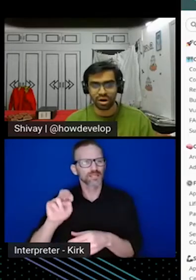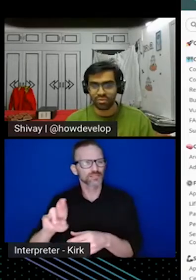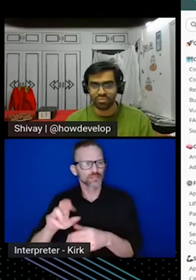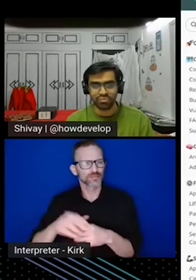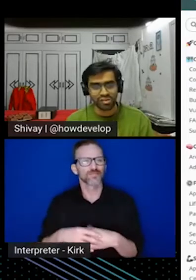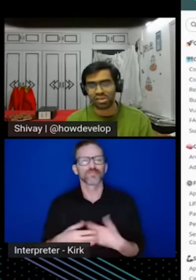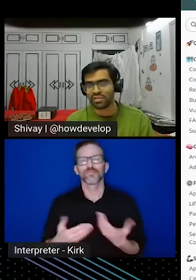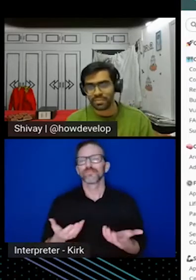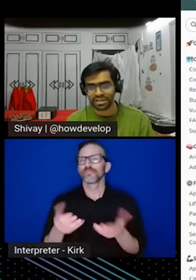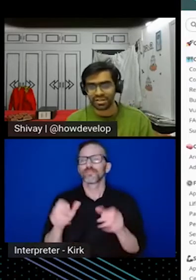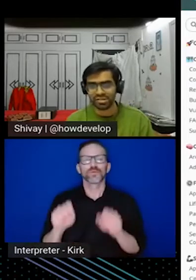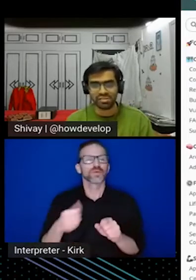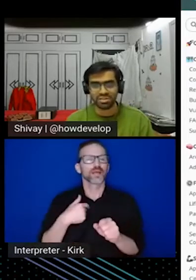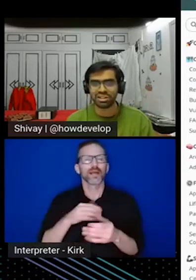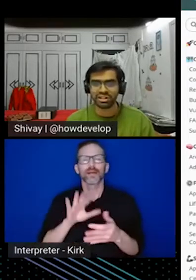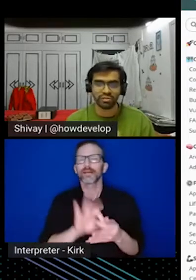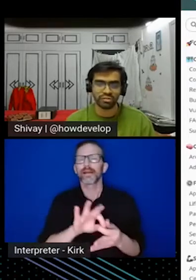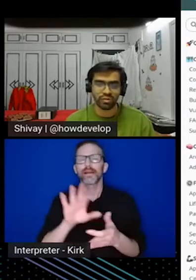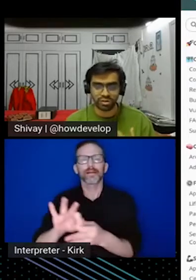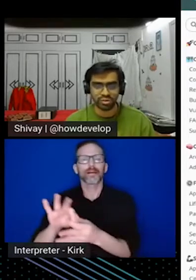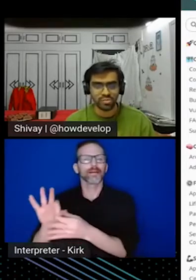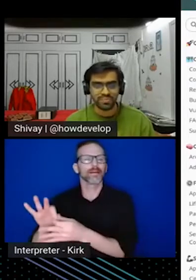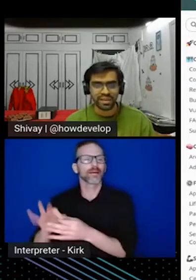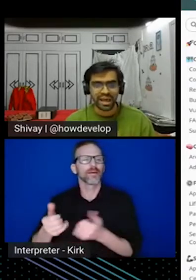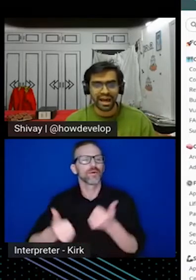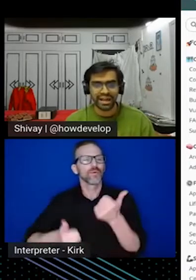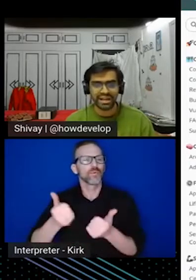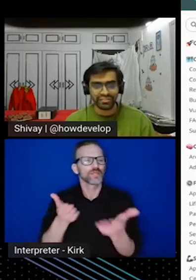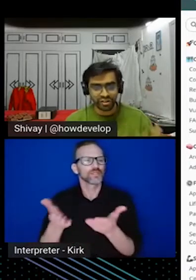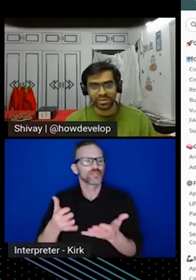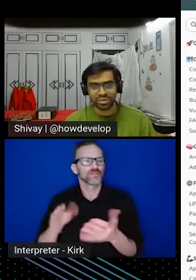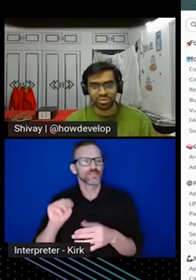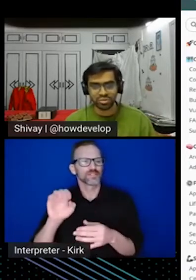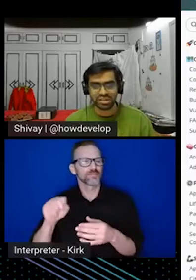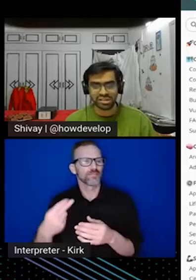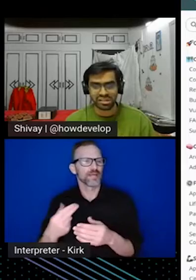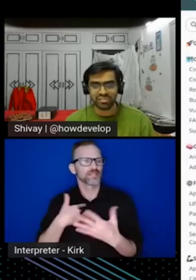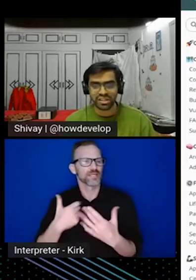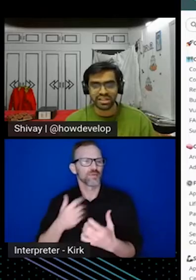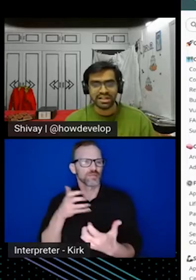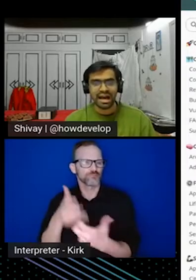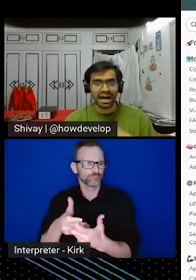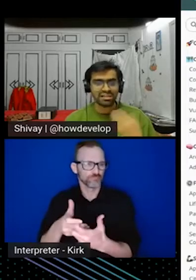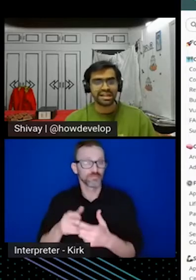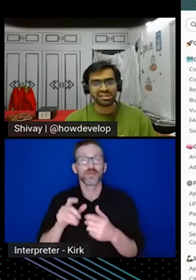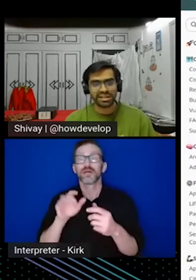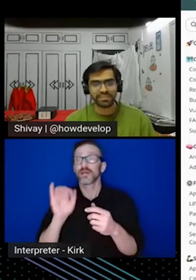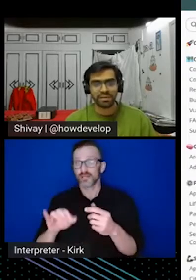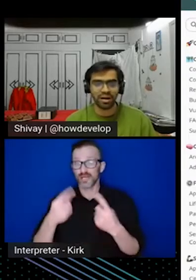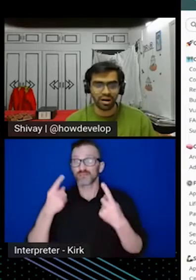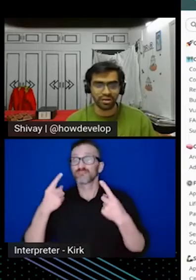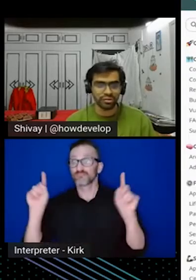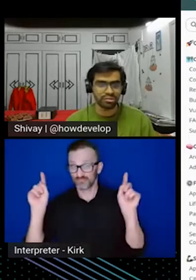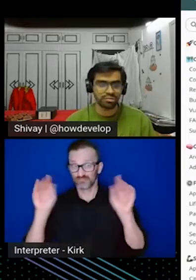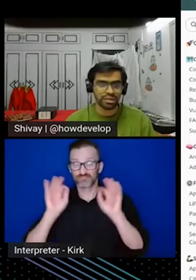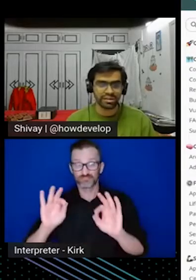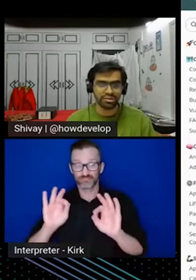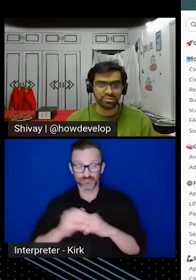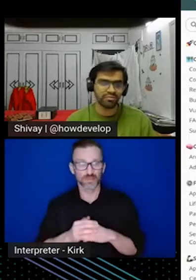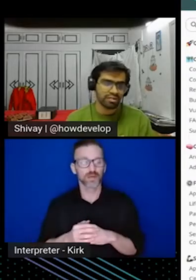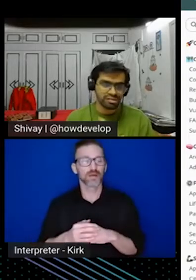to whichever particular service mesh that you want to do. And if you're able to do that successfully, as the next step,